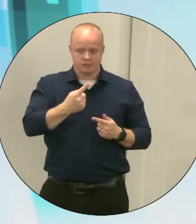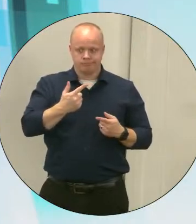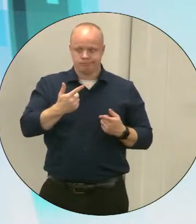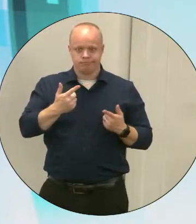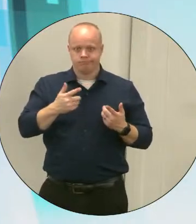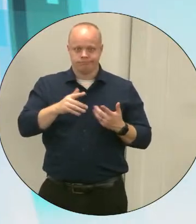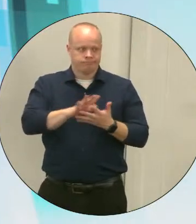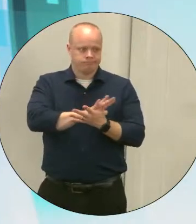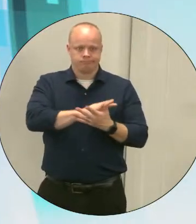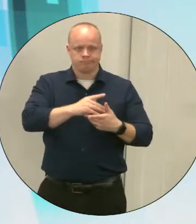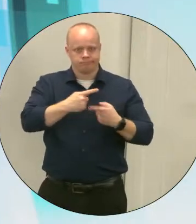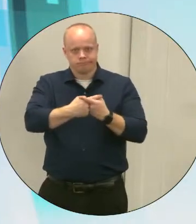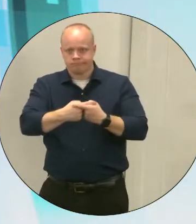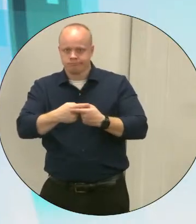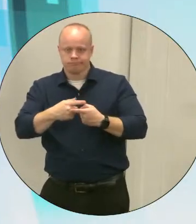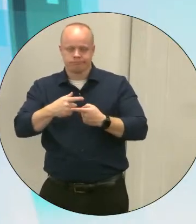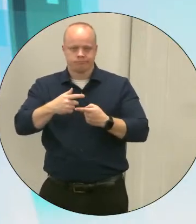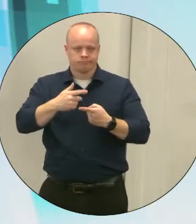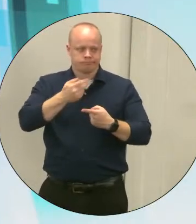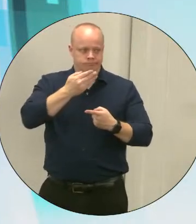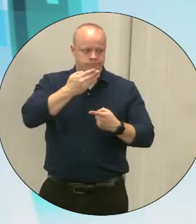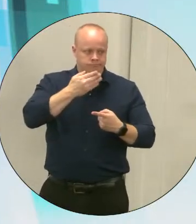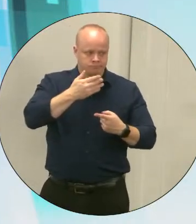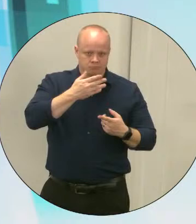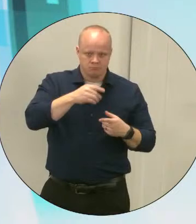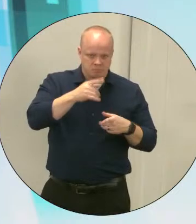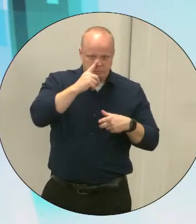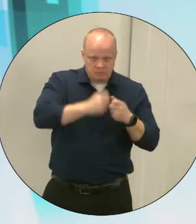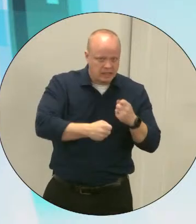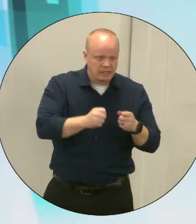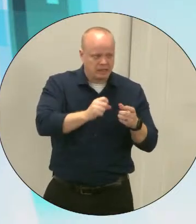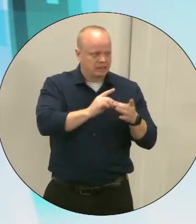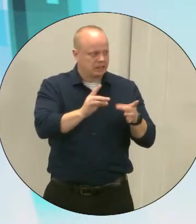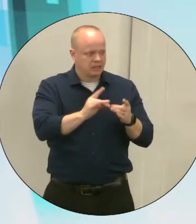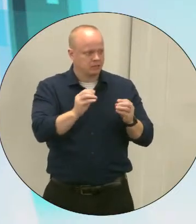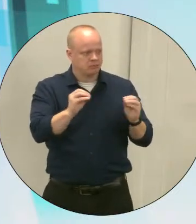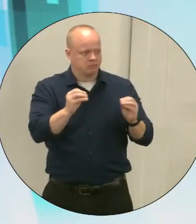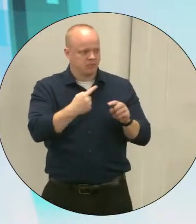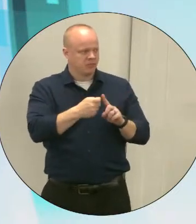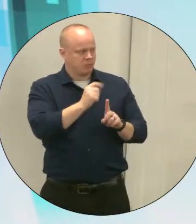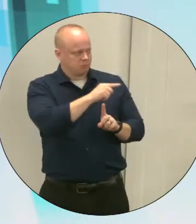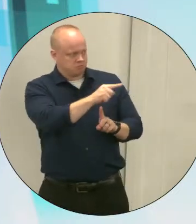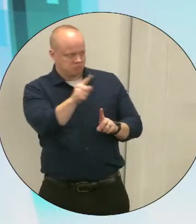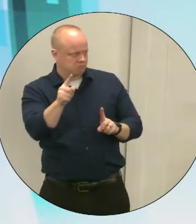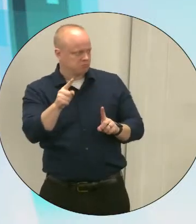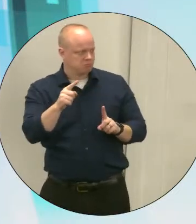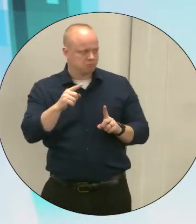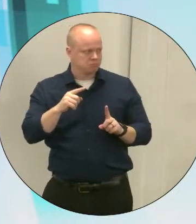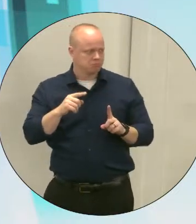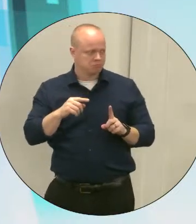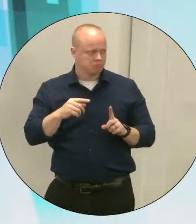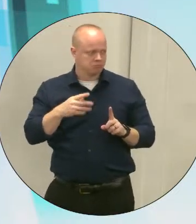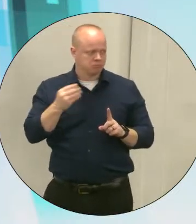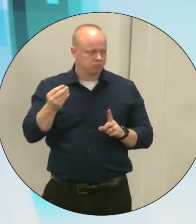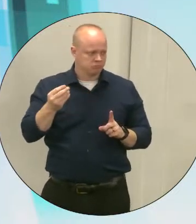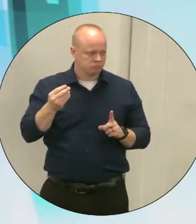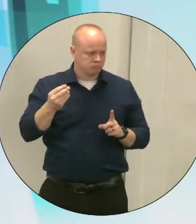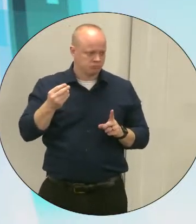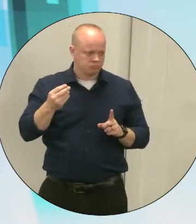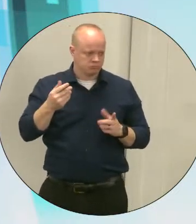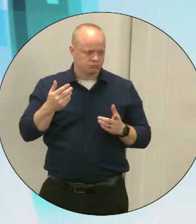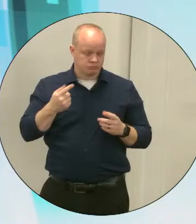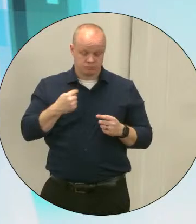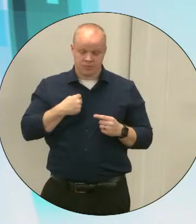not one nasty or brittle word came from any of you guys. And I've